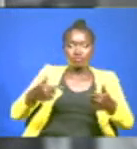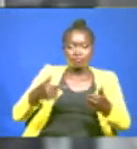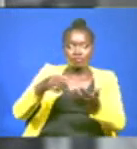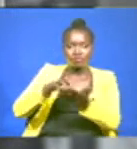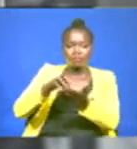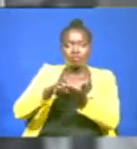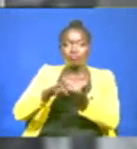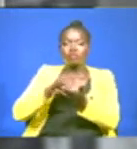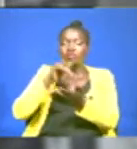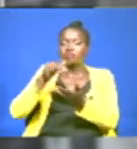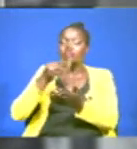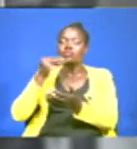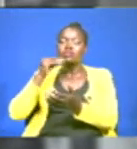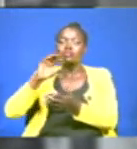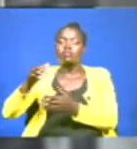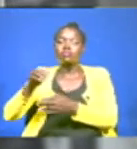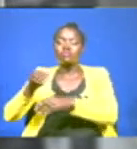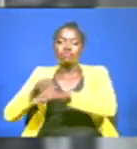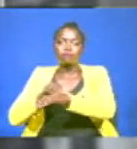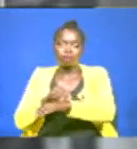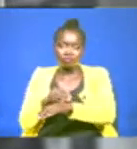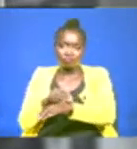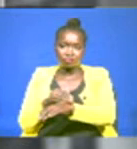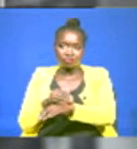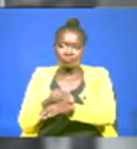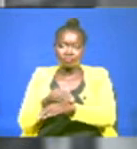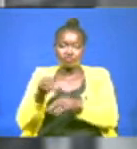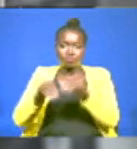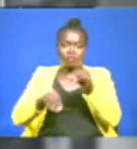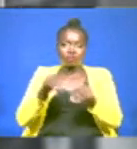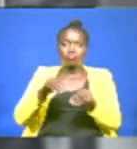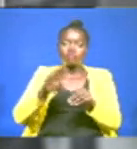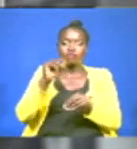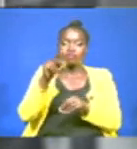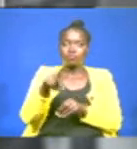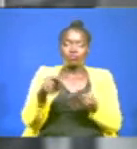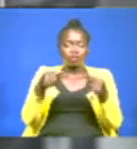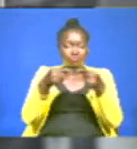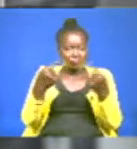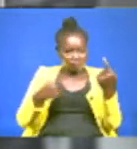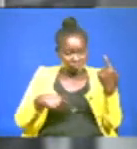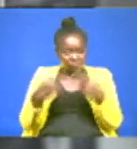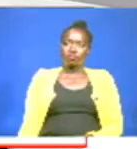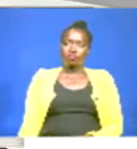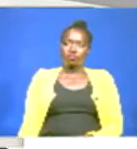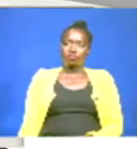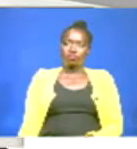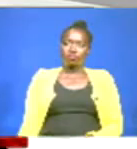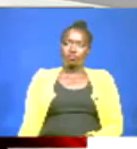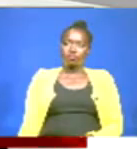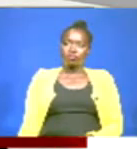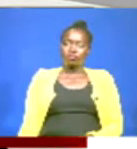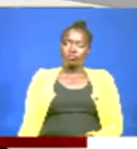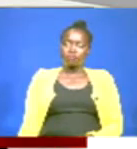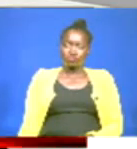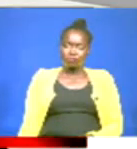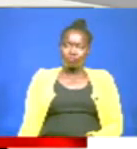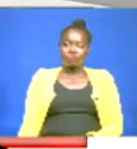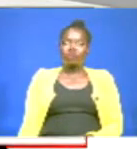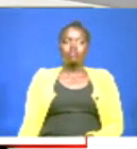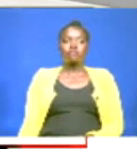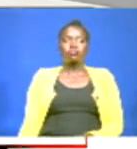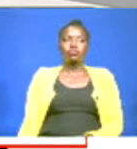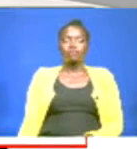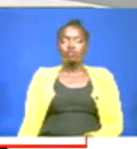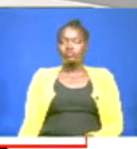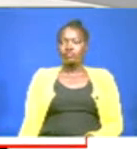home constituency of Kikuyu. He was elected MP and opposed. He would later come. And from the cabinet